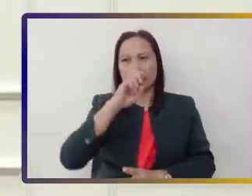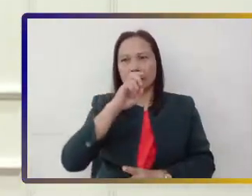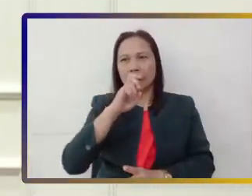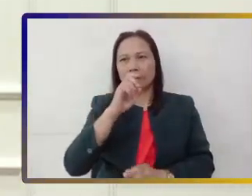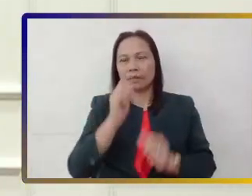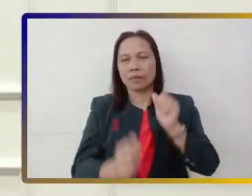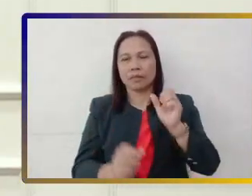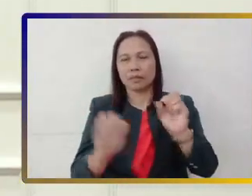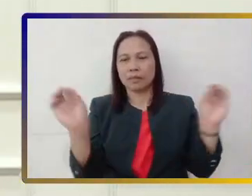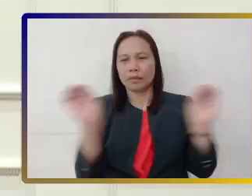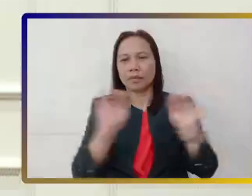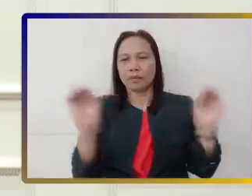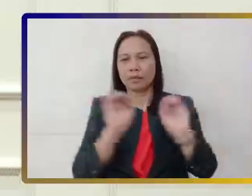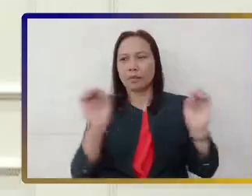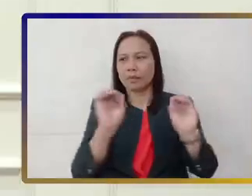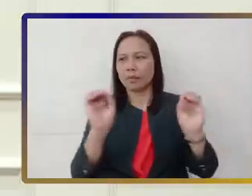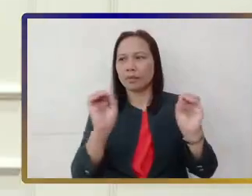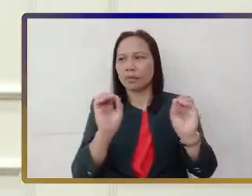without